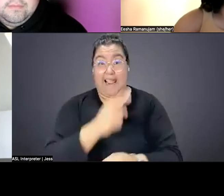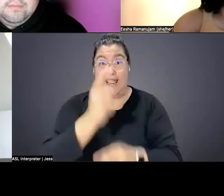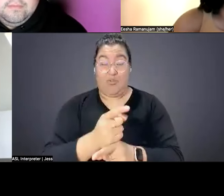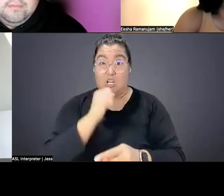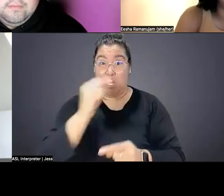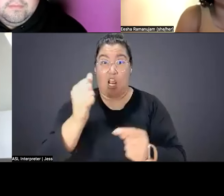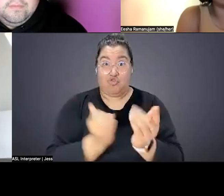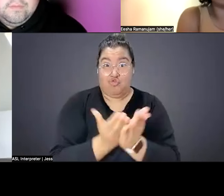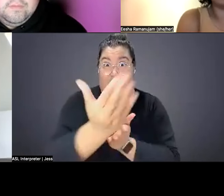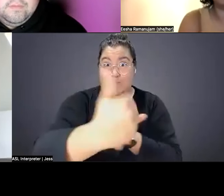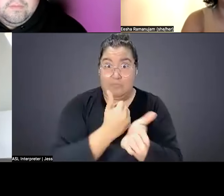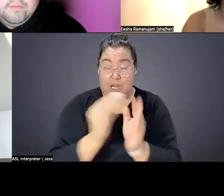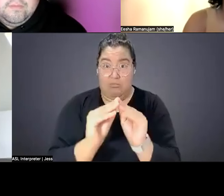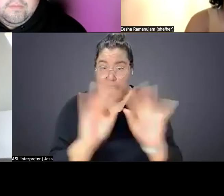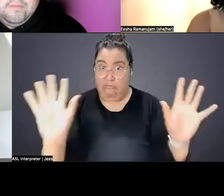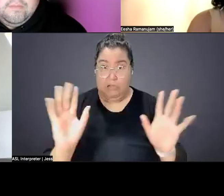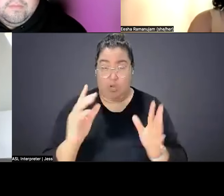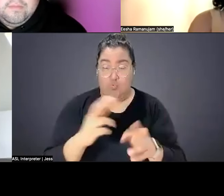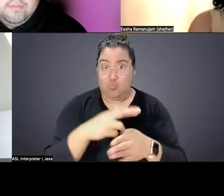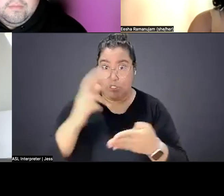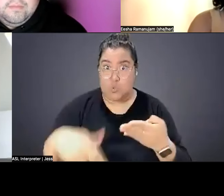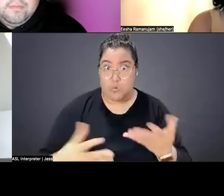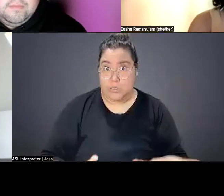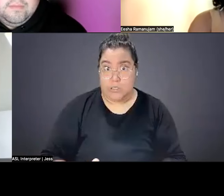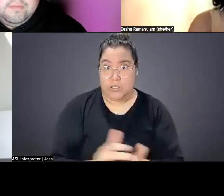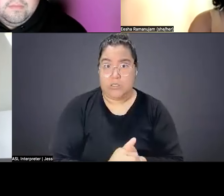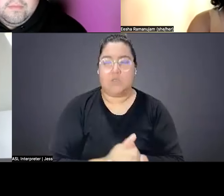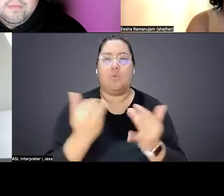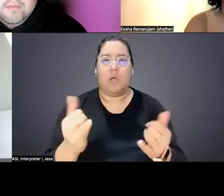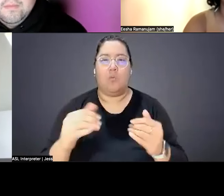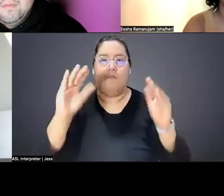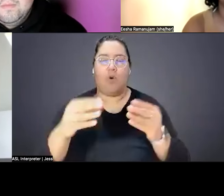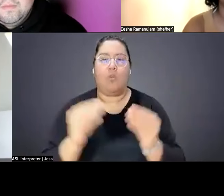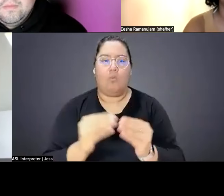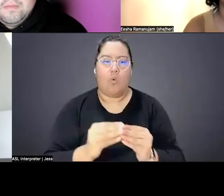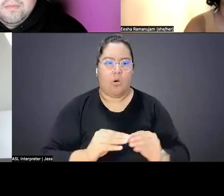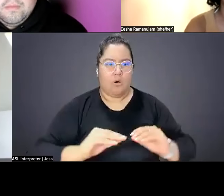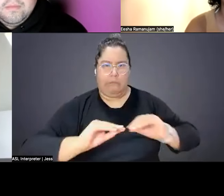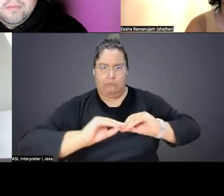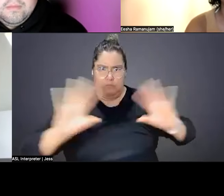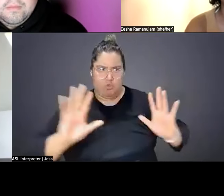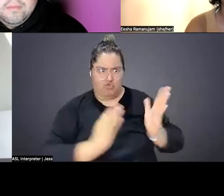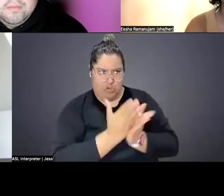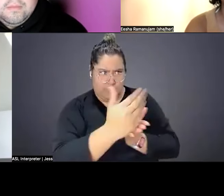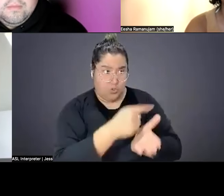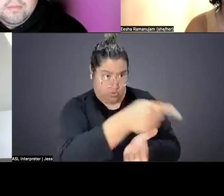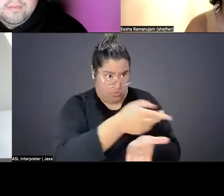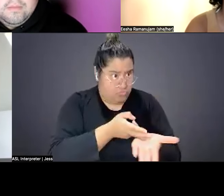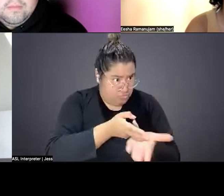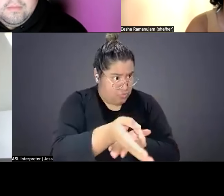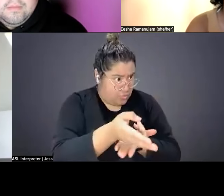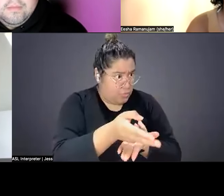So yeah, I think it's more so about focusing more so on the sake of like transparency, and are you being truthful to the communities that you're writing